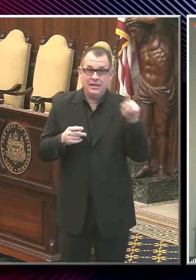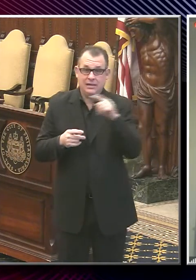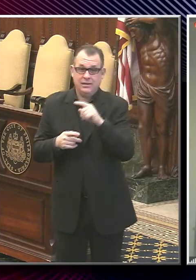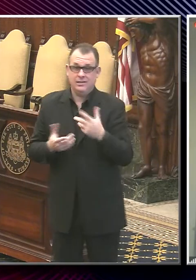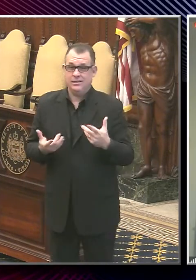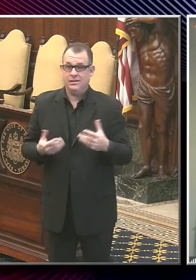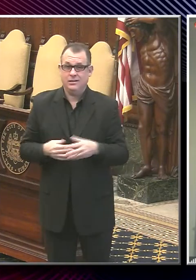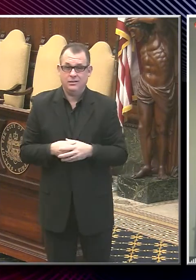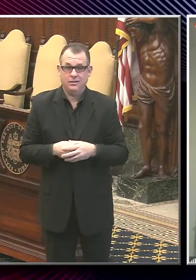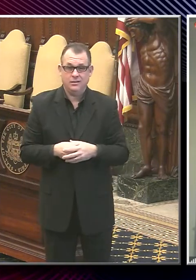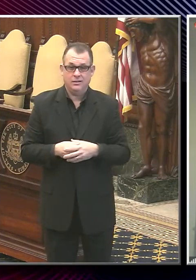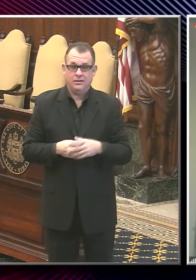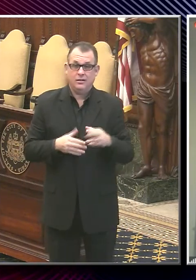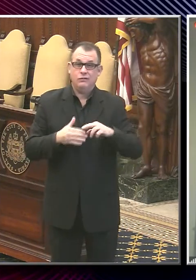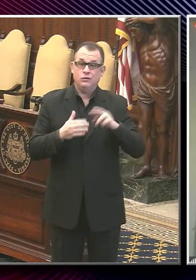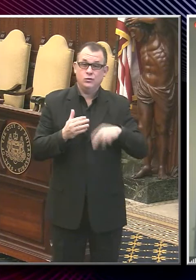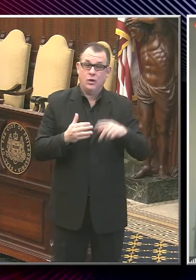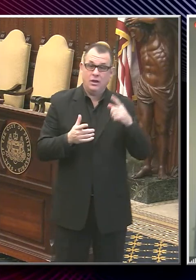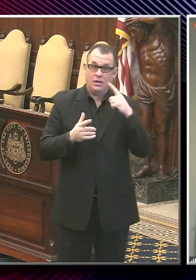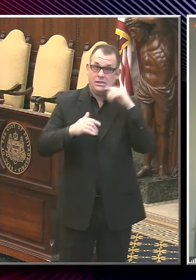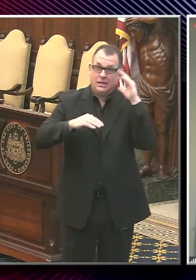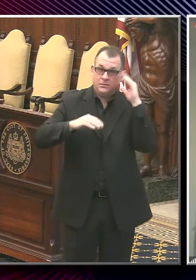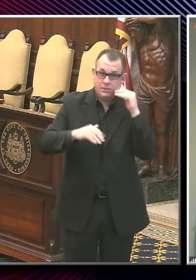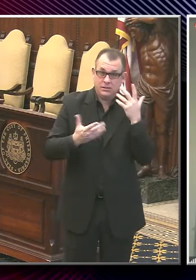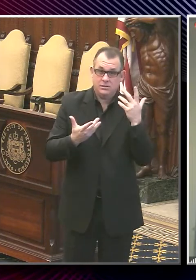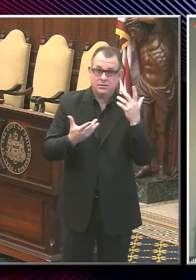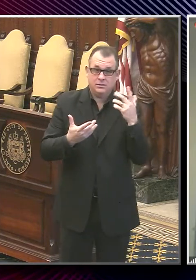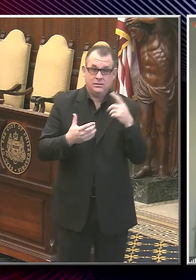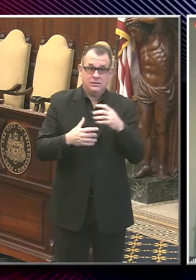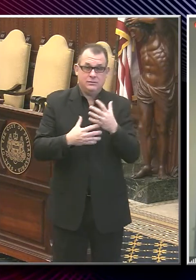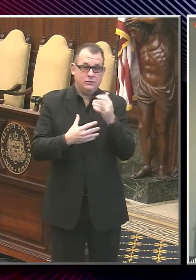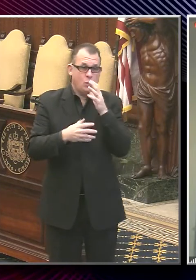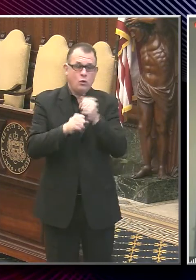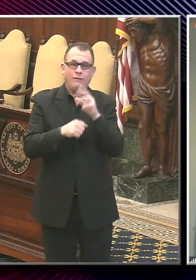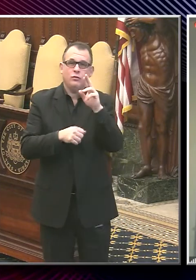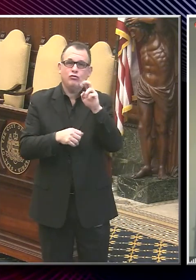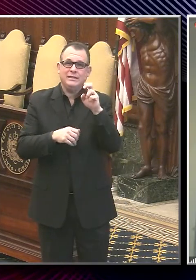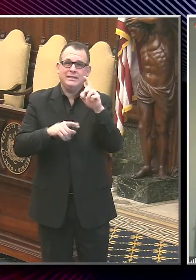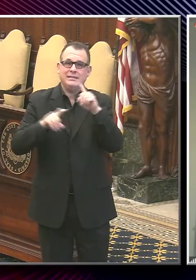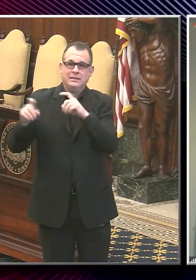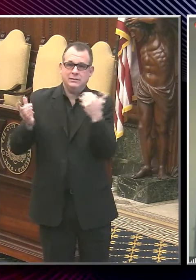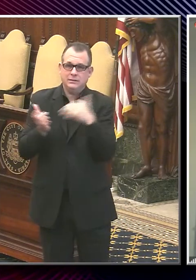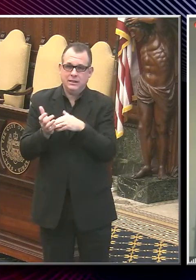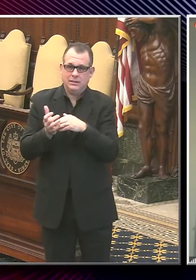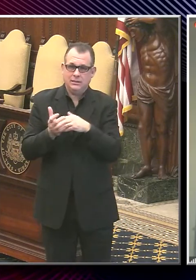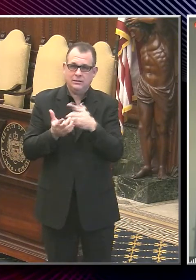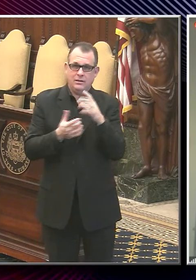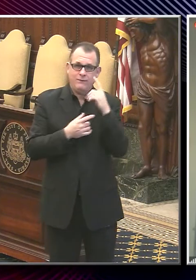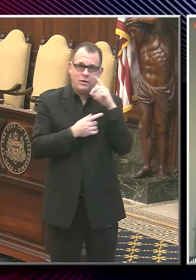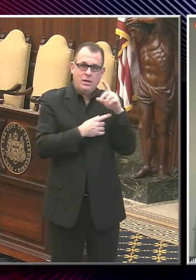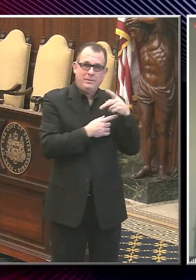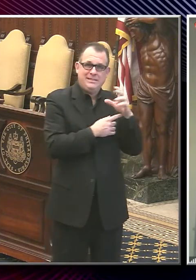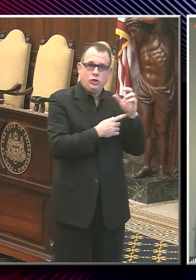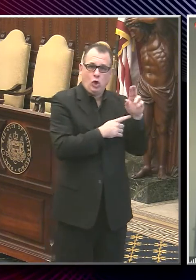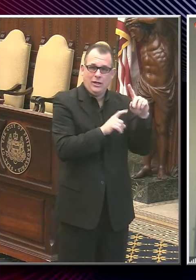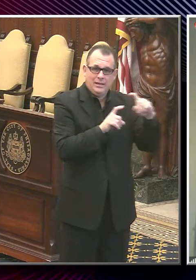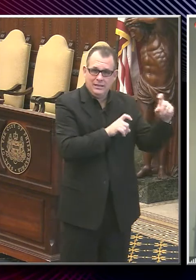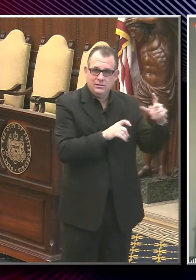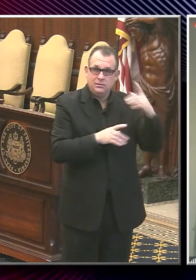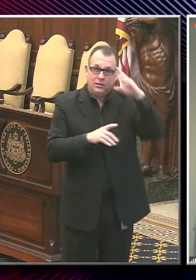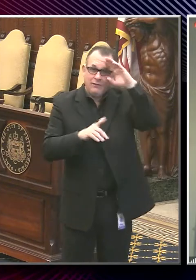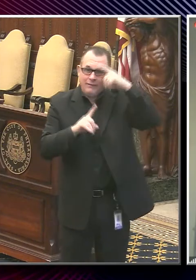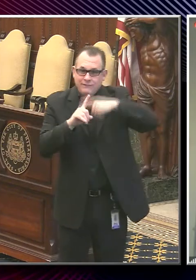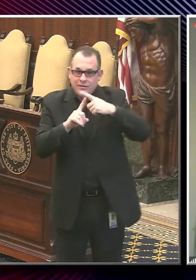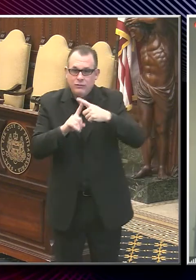if the result is expected, then they don't necessarily need to confirm it with a PCR test. So if someone comes in with